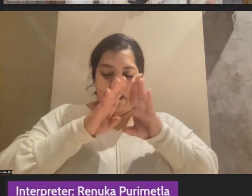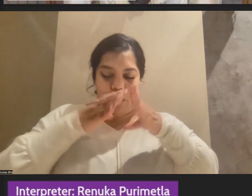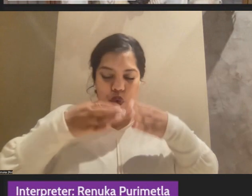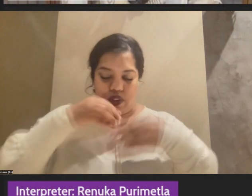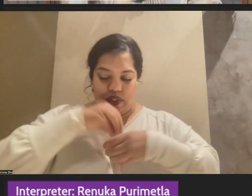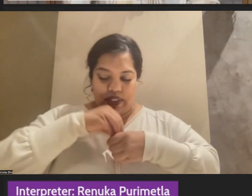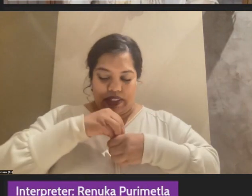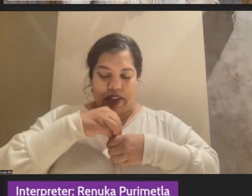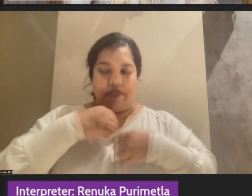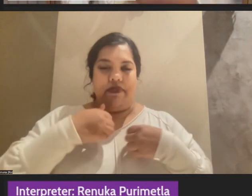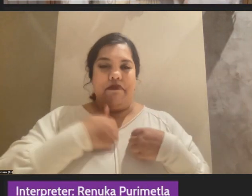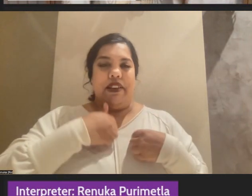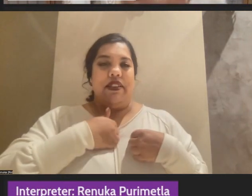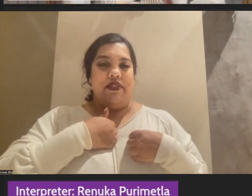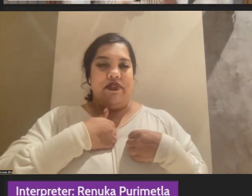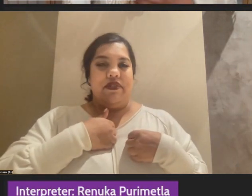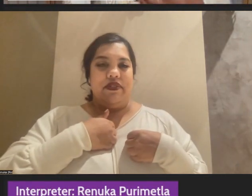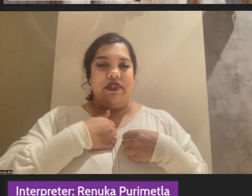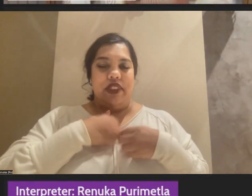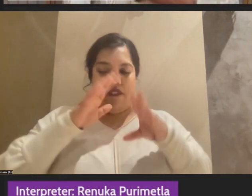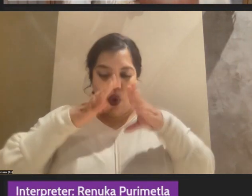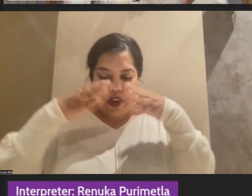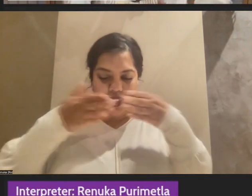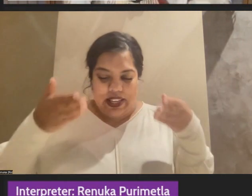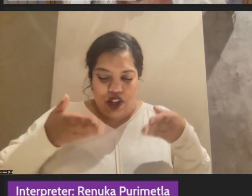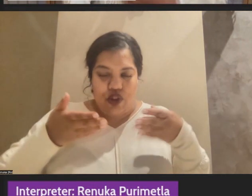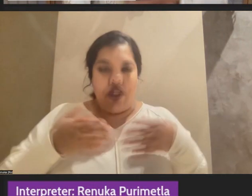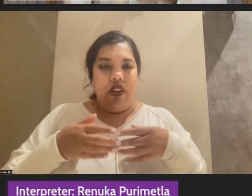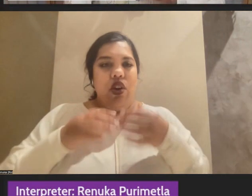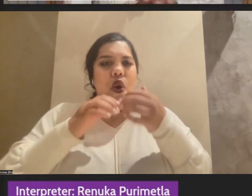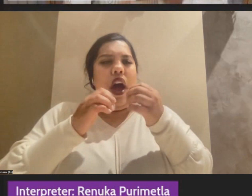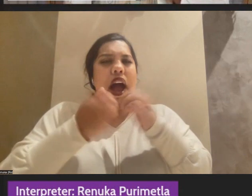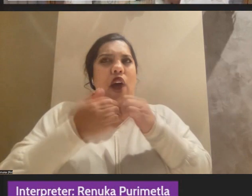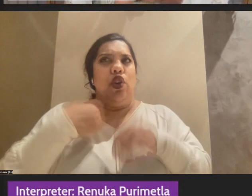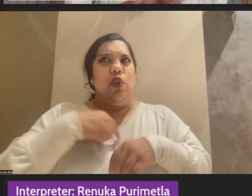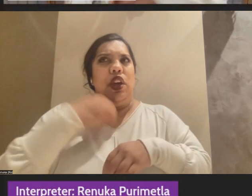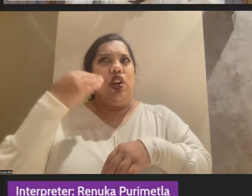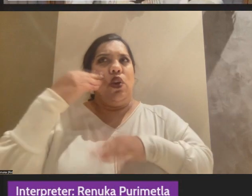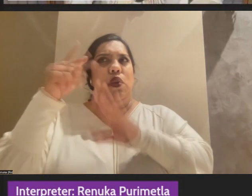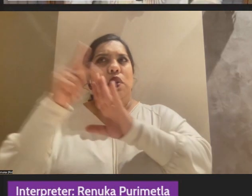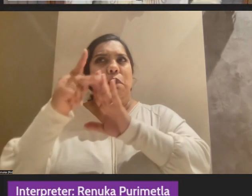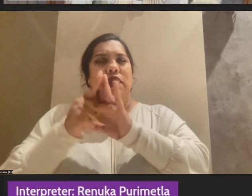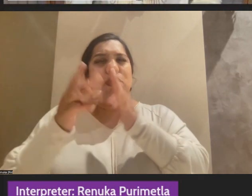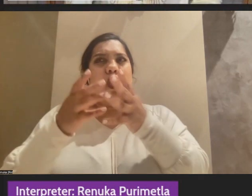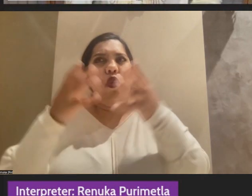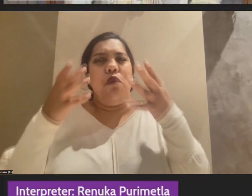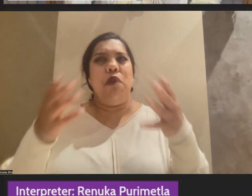How do we do that? How are we invited to be so steeped in principle that we are able to do that?